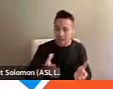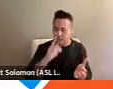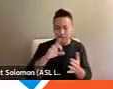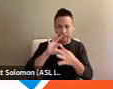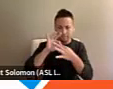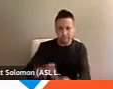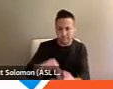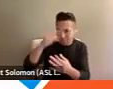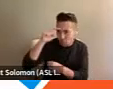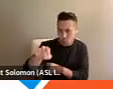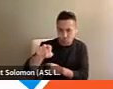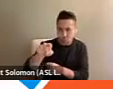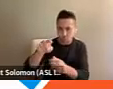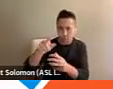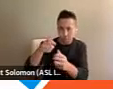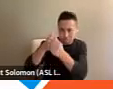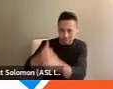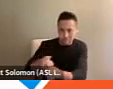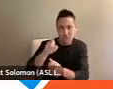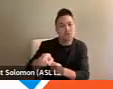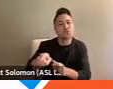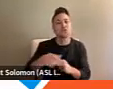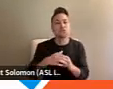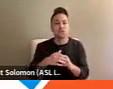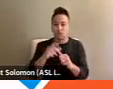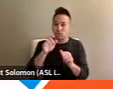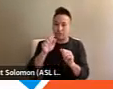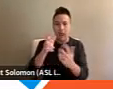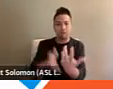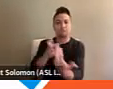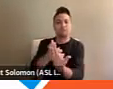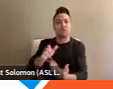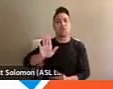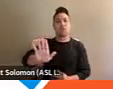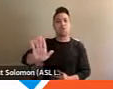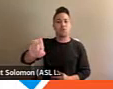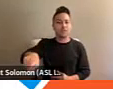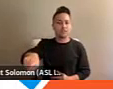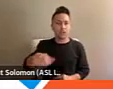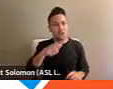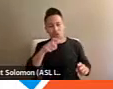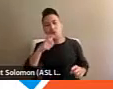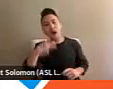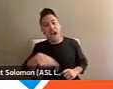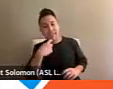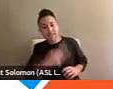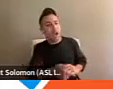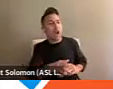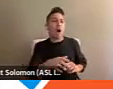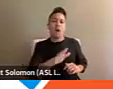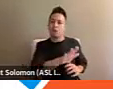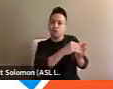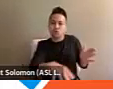you and able to fit your needs so that you don't have to say, I hate chapter 10, right?